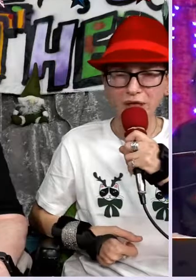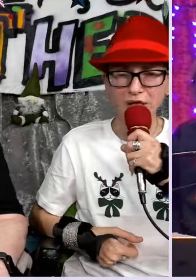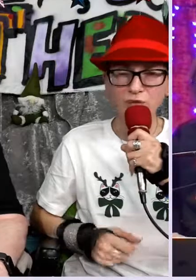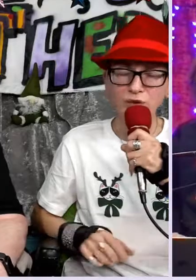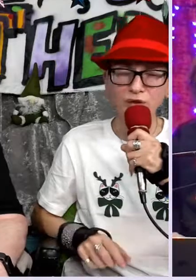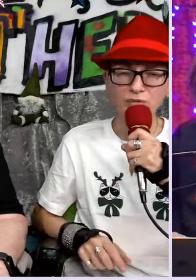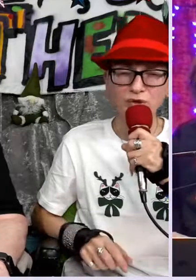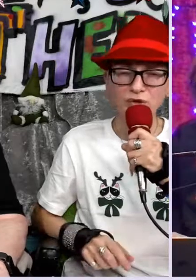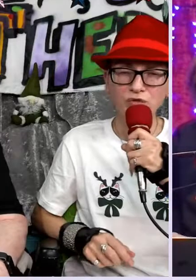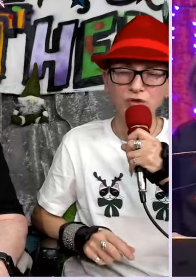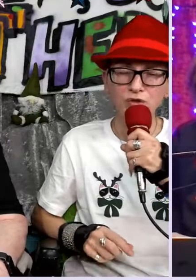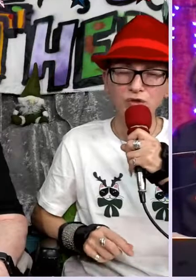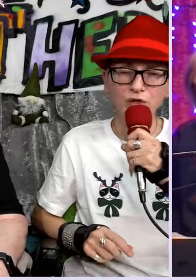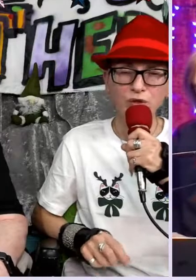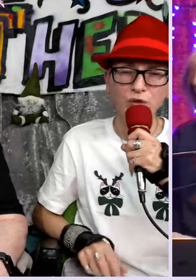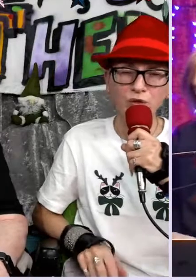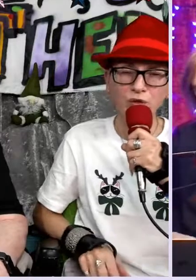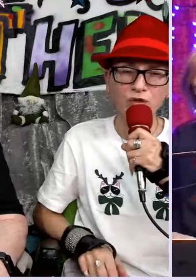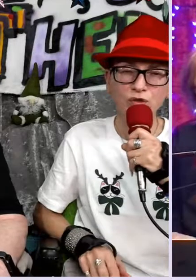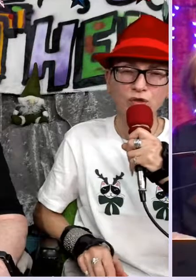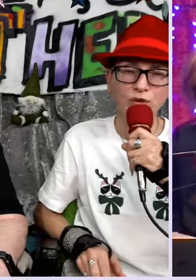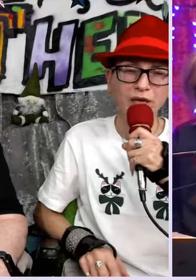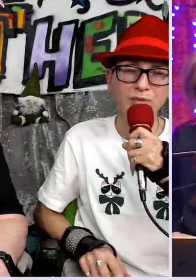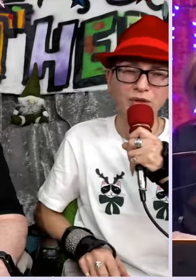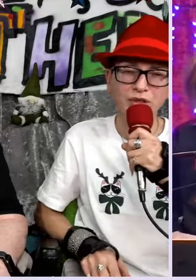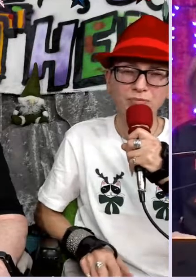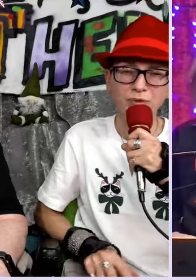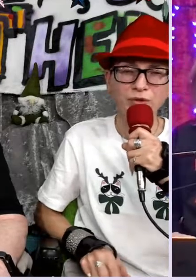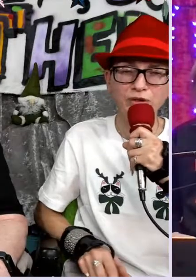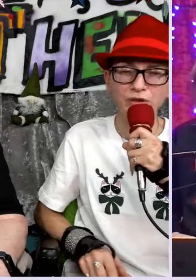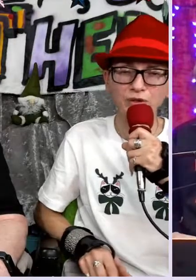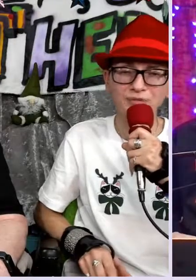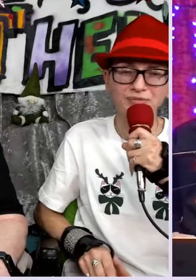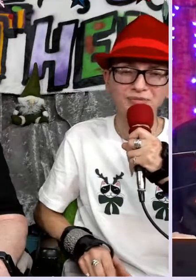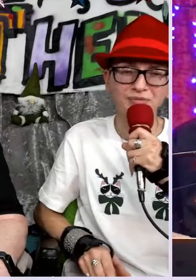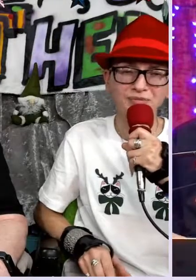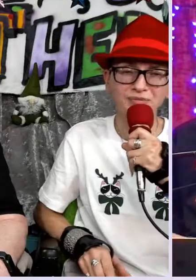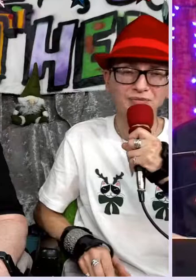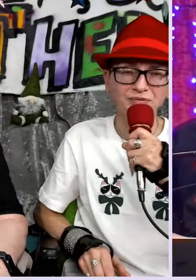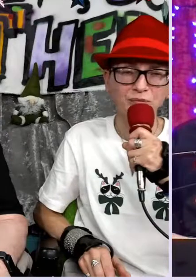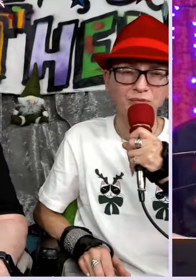Newham, and we're going to move straight on to Emily Bonner.